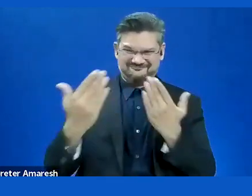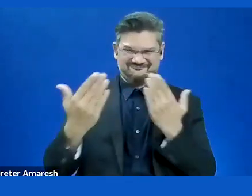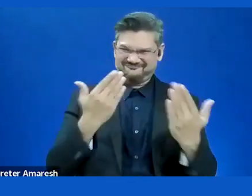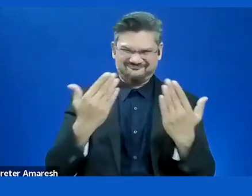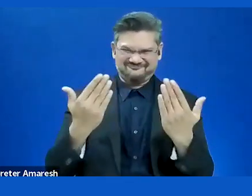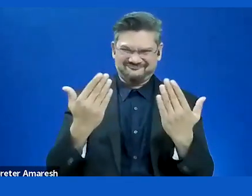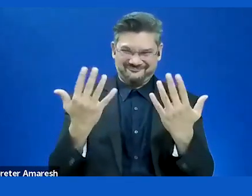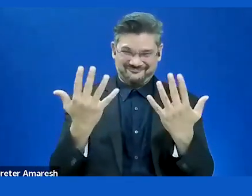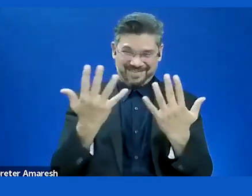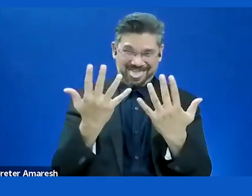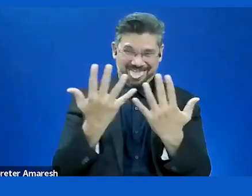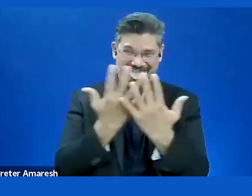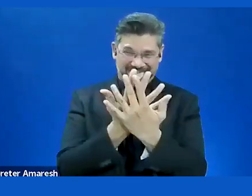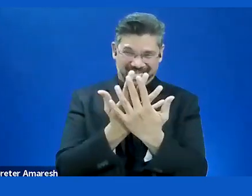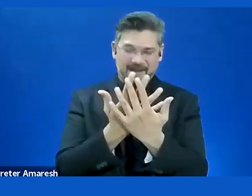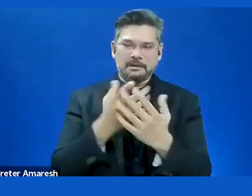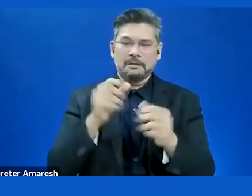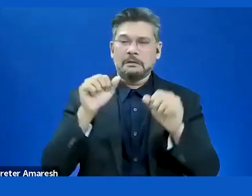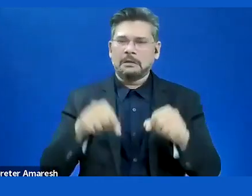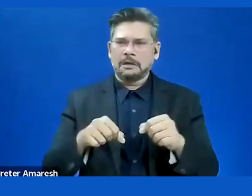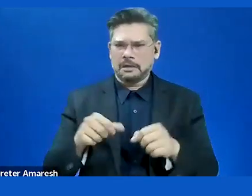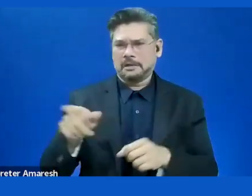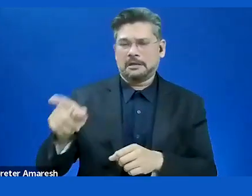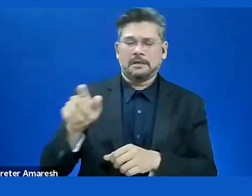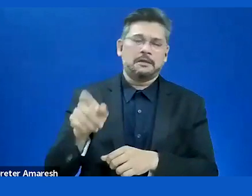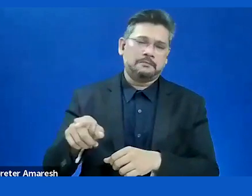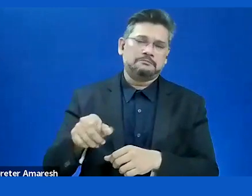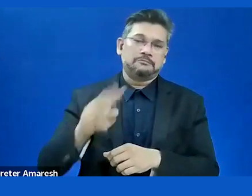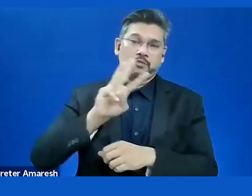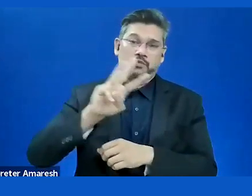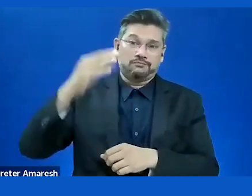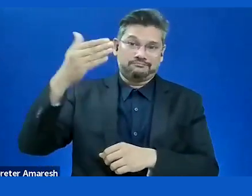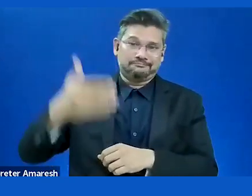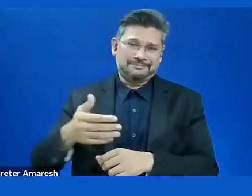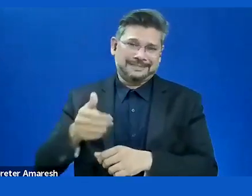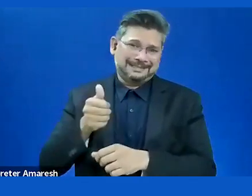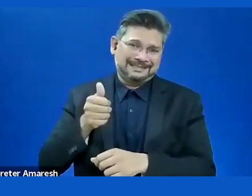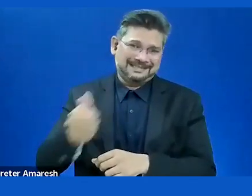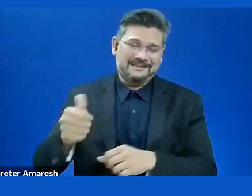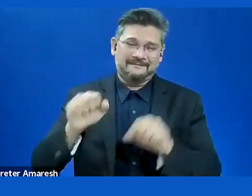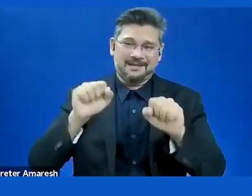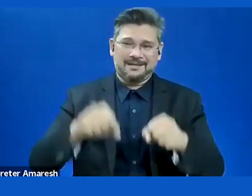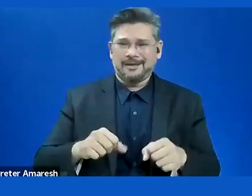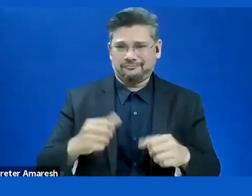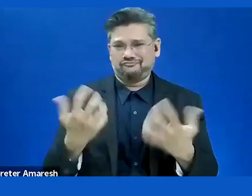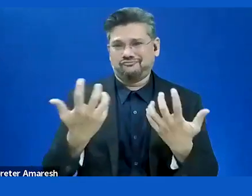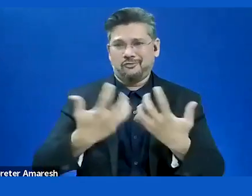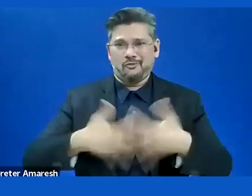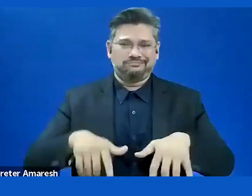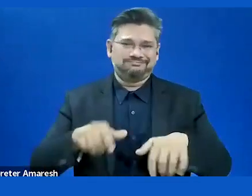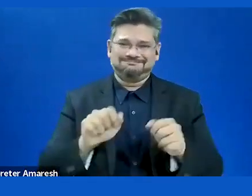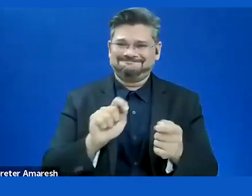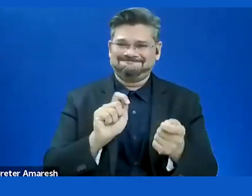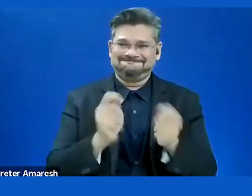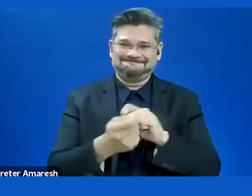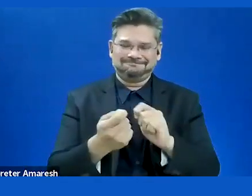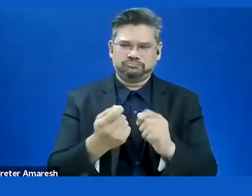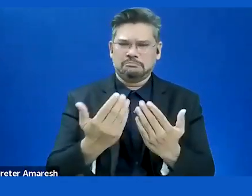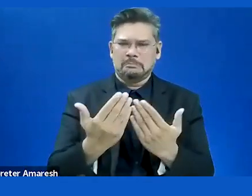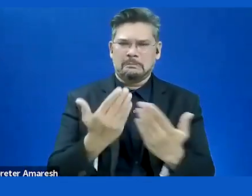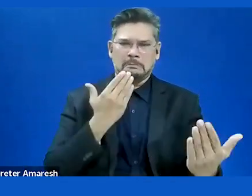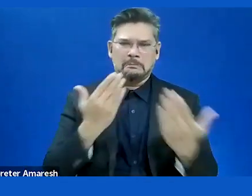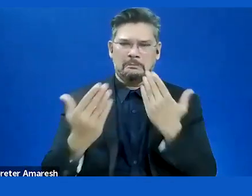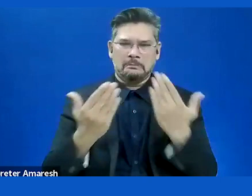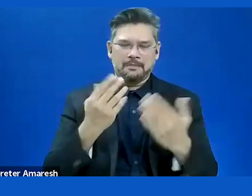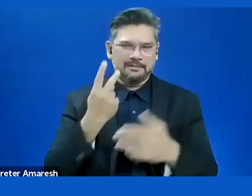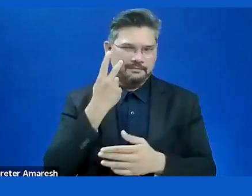enough contrast. That's something that a browser could do. The designer or the developer of the website might not like it, but the browser could step in and say, we're going to